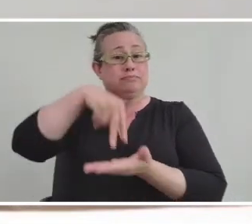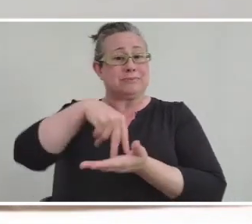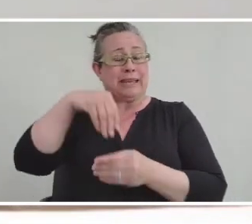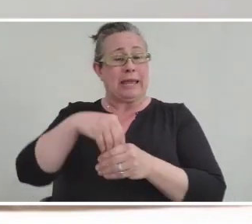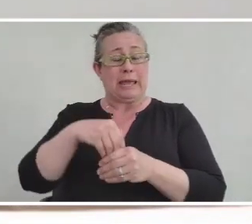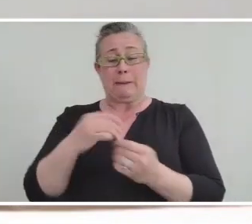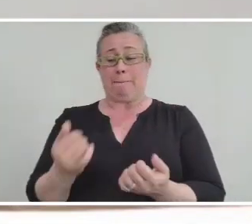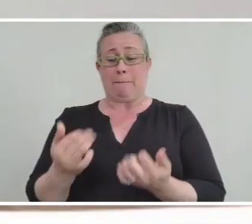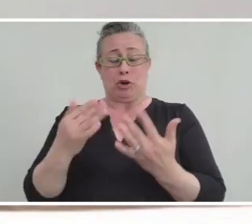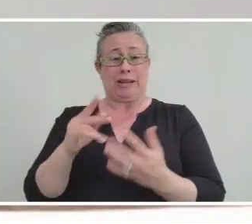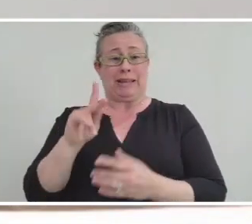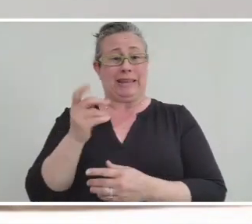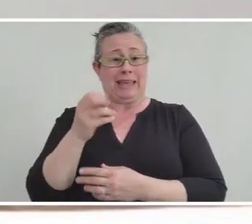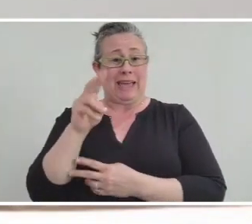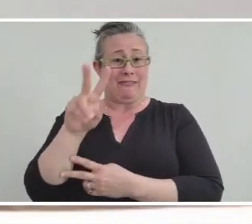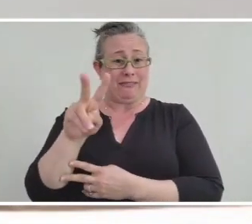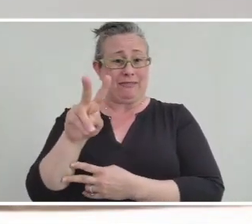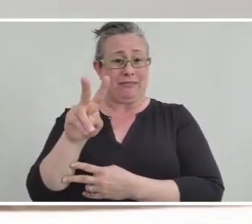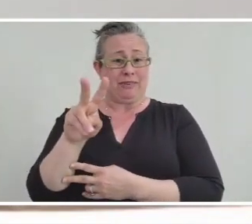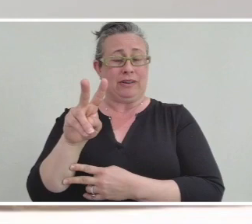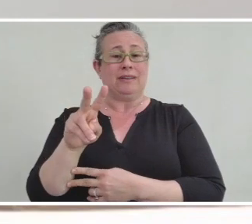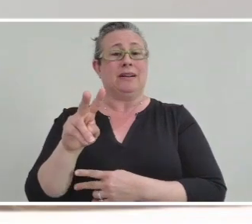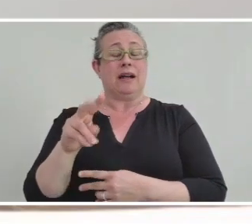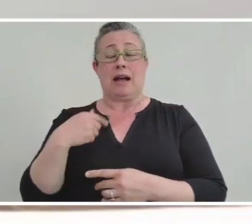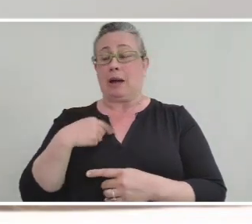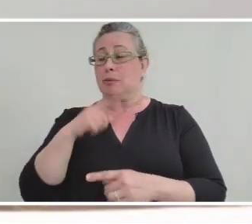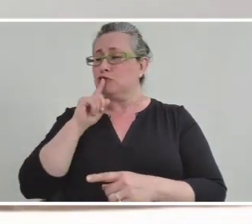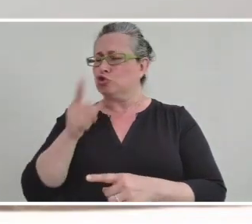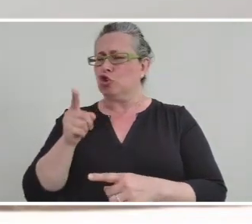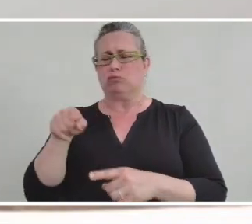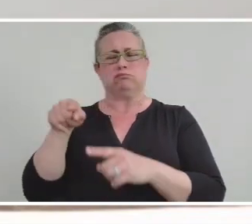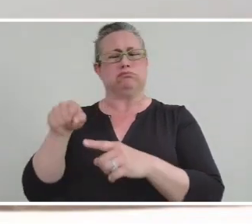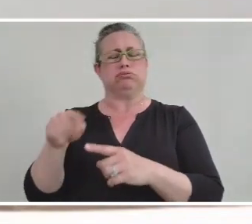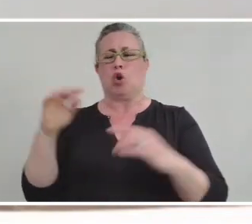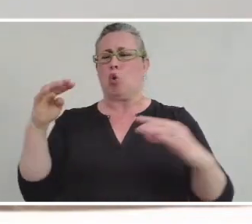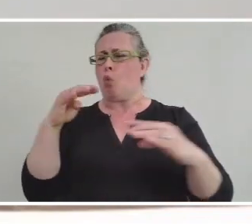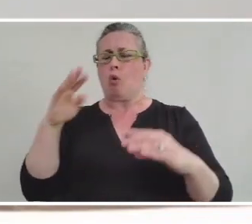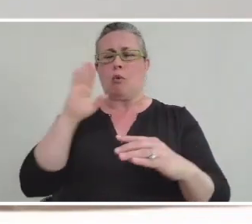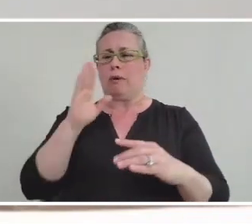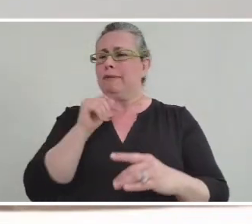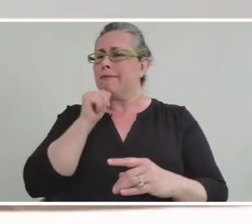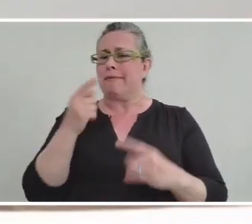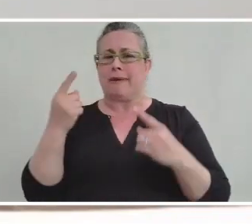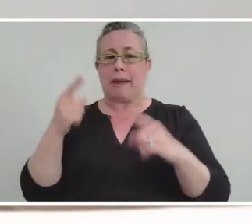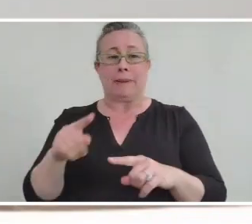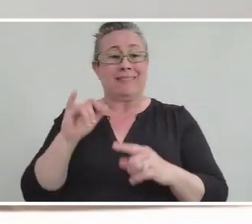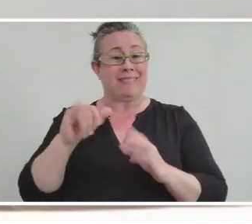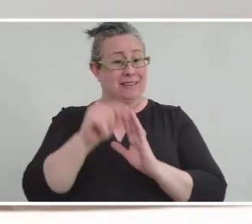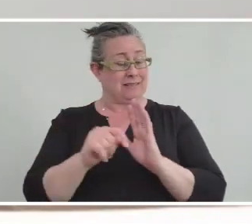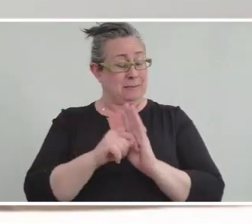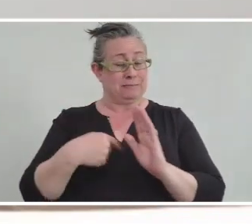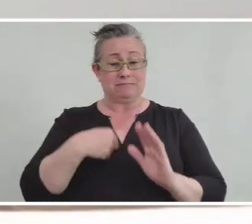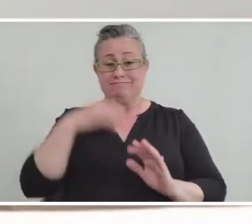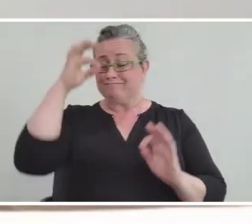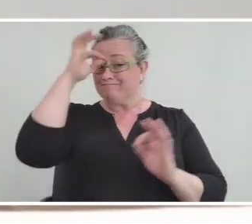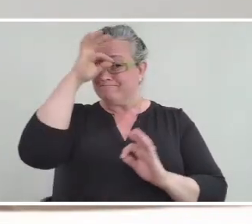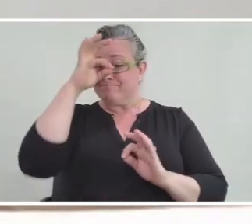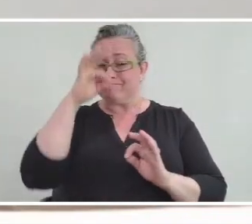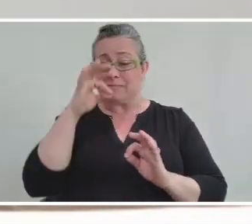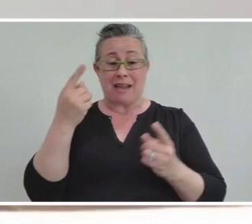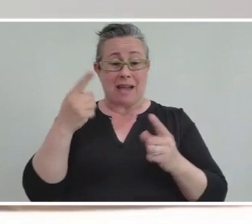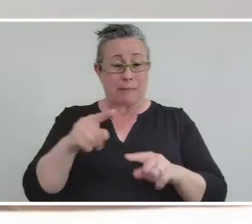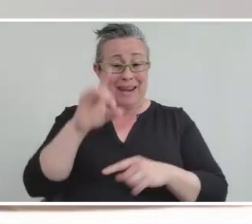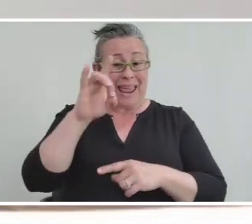a mother, and I was sure that the war would never happen. At that time, I did not know that in 8 years, we